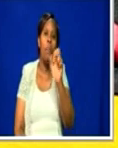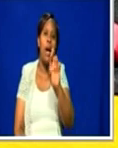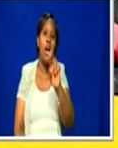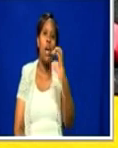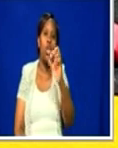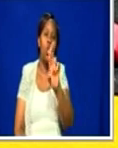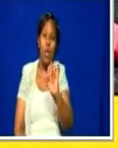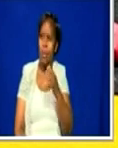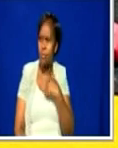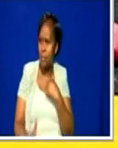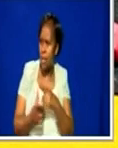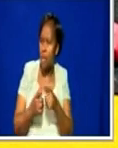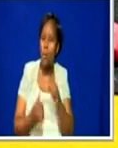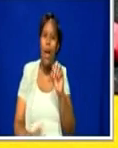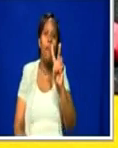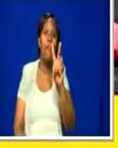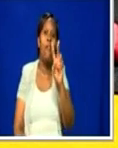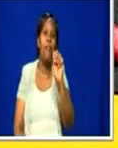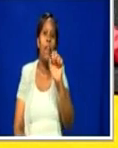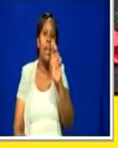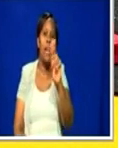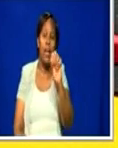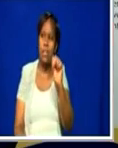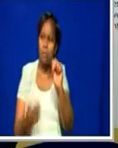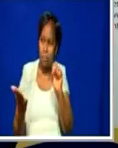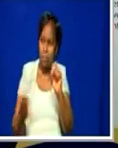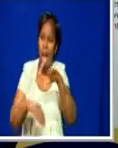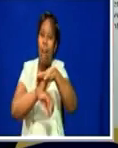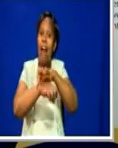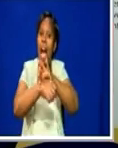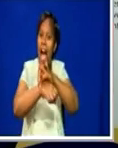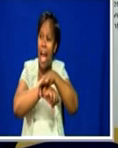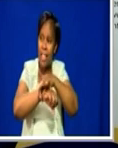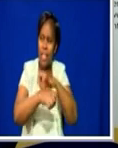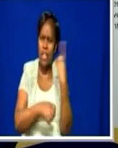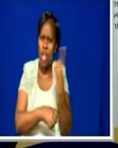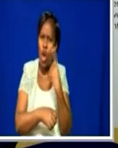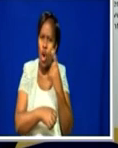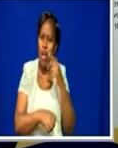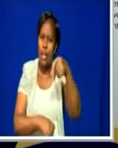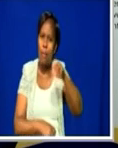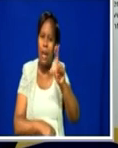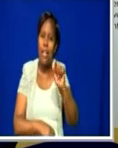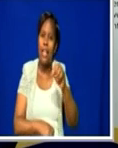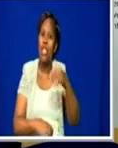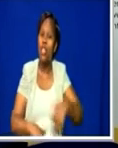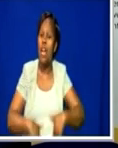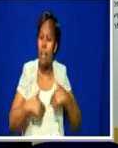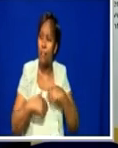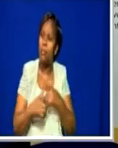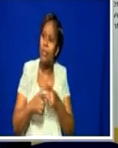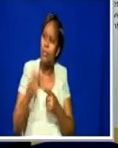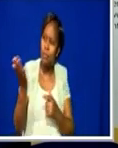Mercury. and then we have Venus, Yes. then we have Earth, which is the only planet that we are living on anyway. Yes. Then we